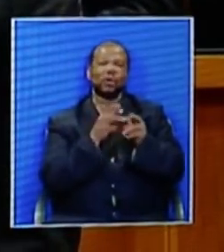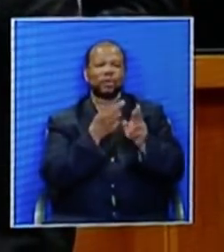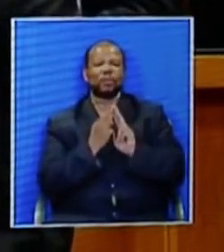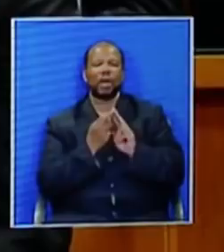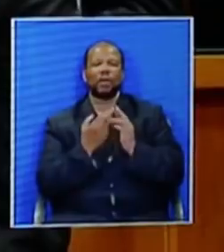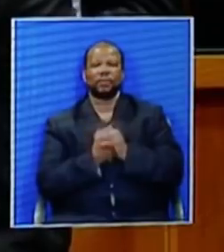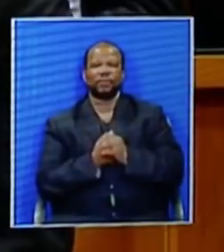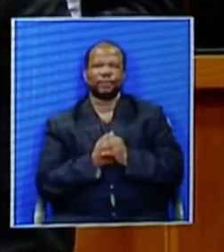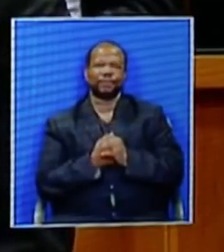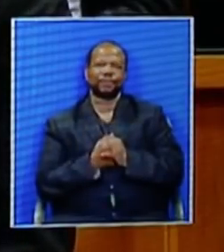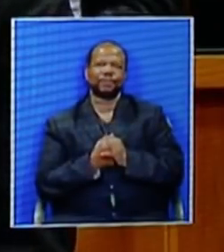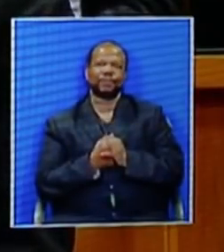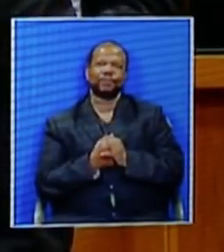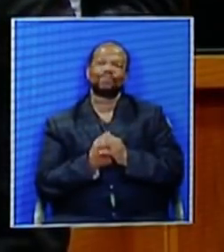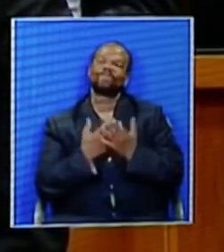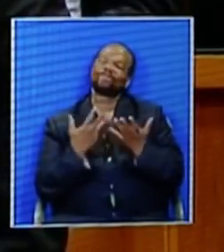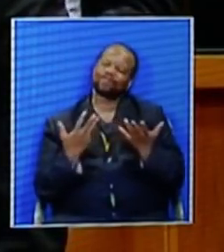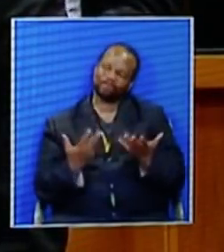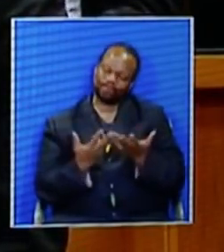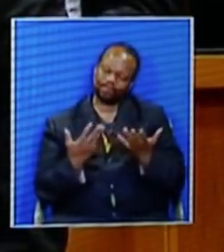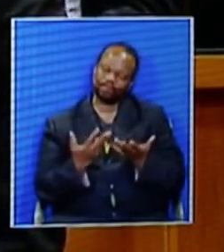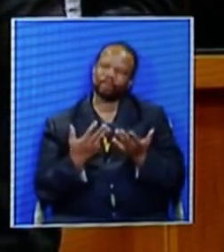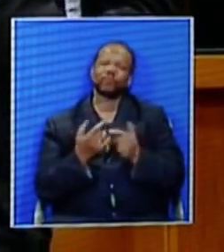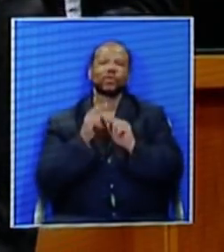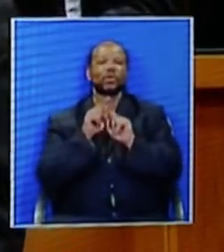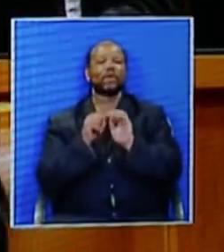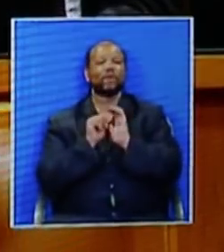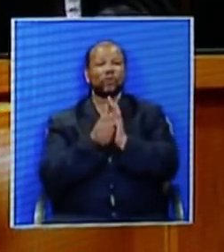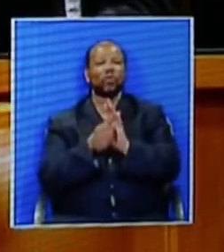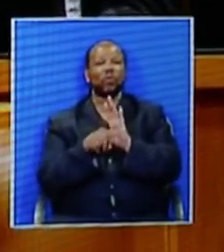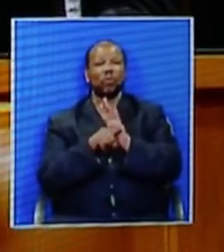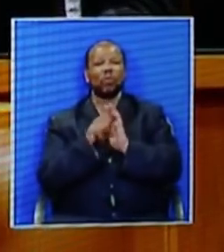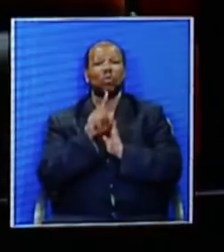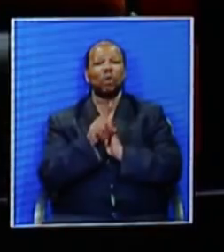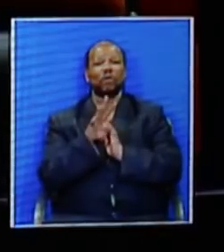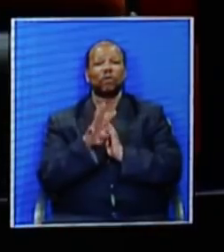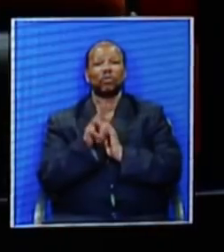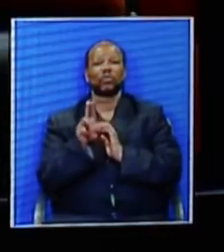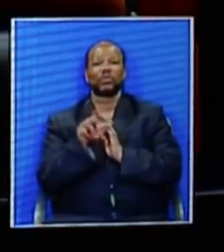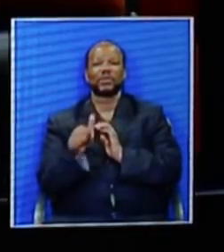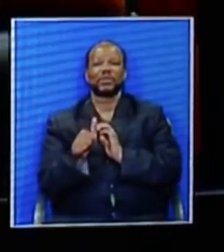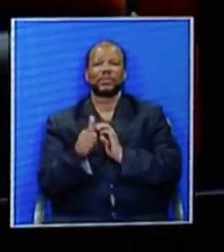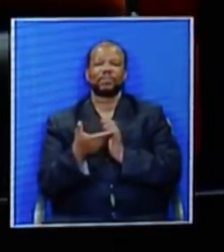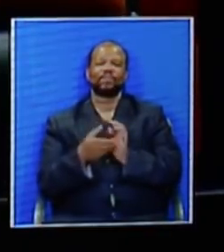own reply that he's given. So it's competent in terms of Rule 142.6.